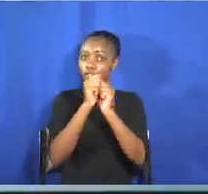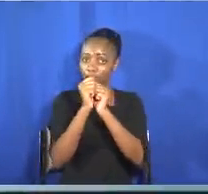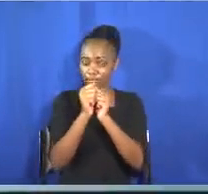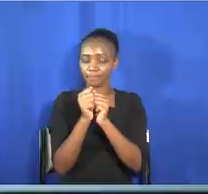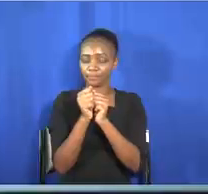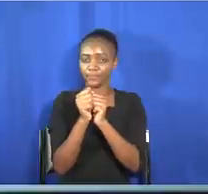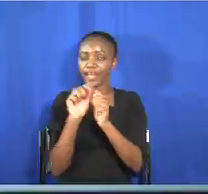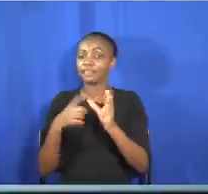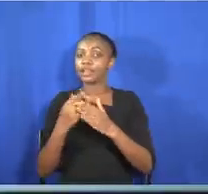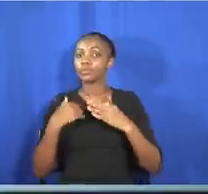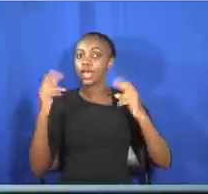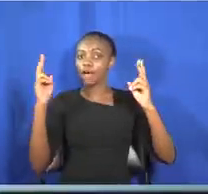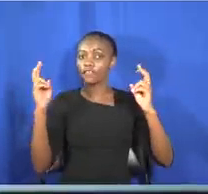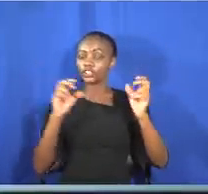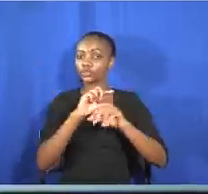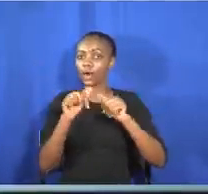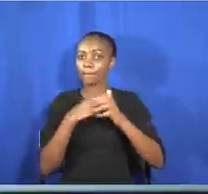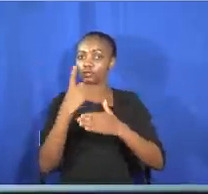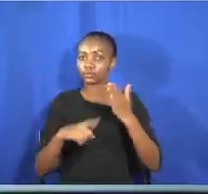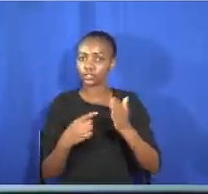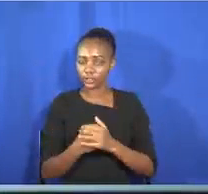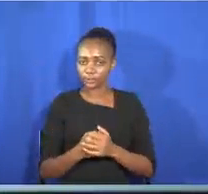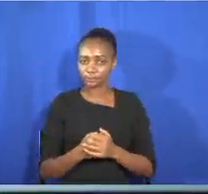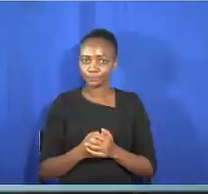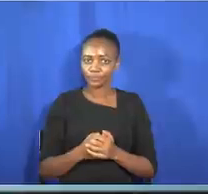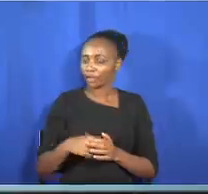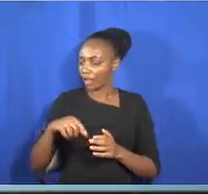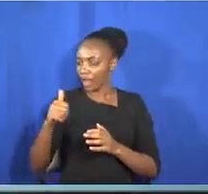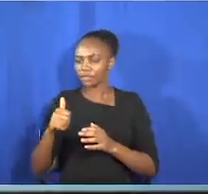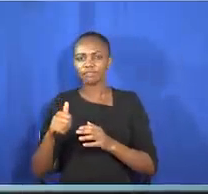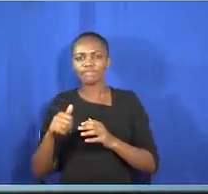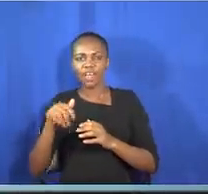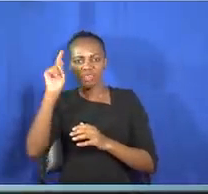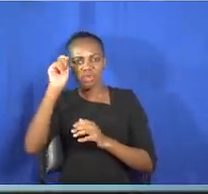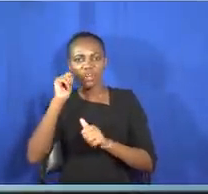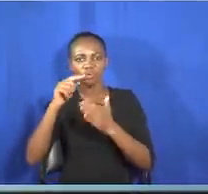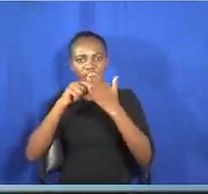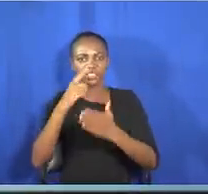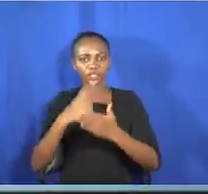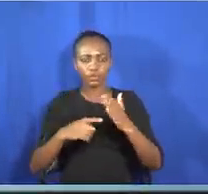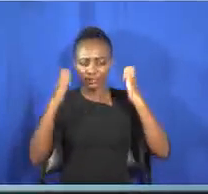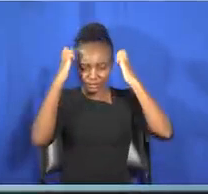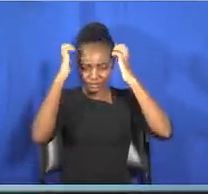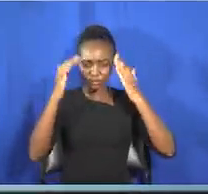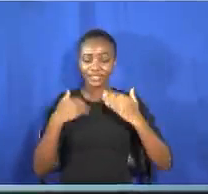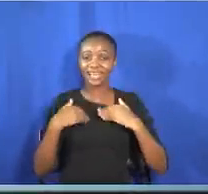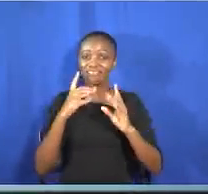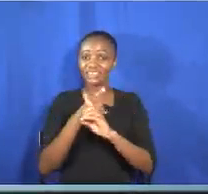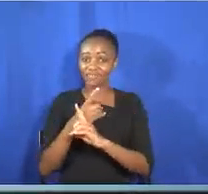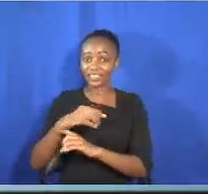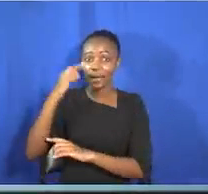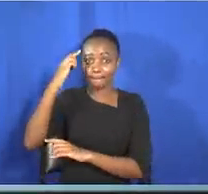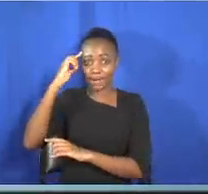in a community of learners. Then there is the issue of the Gardner's multiple intelligence theory, which says that learners